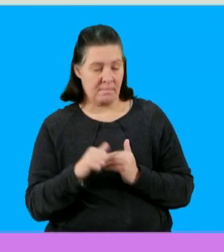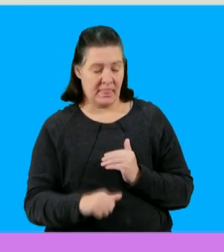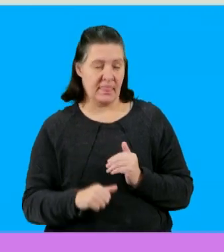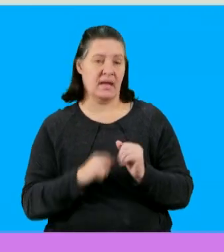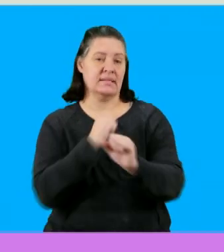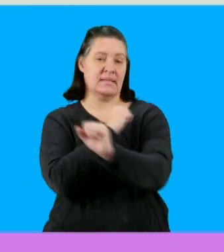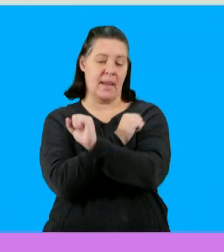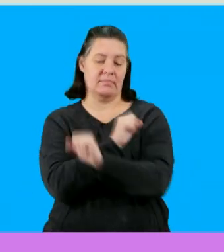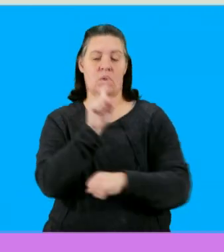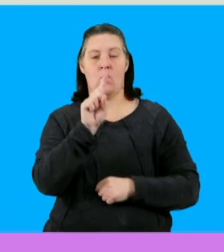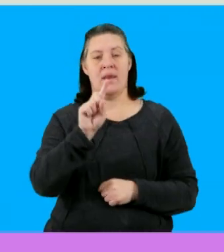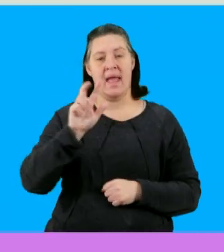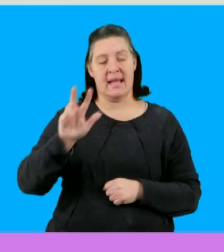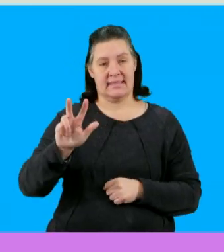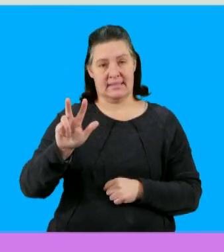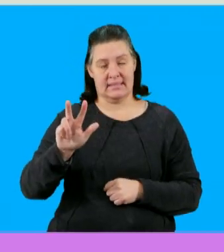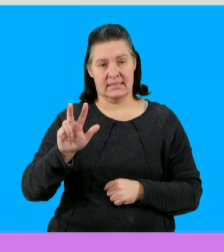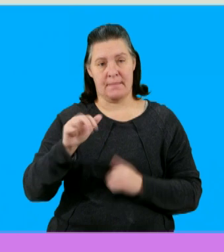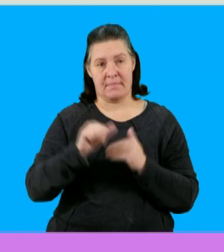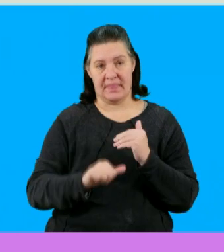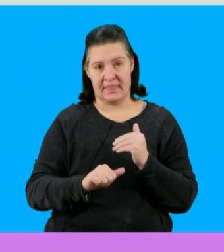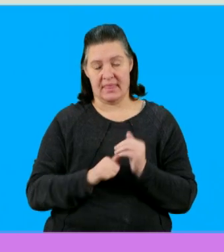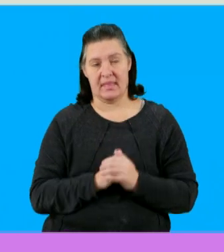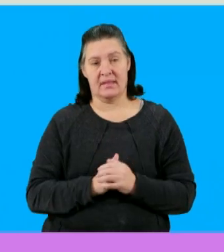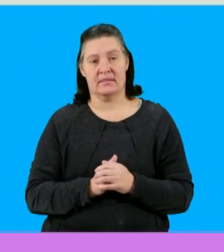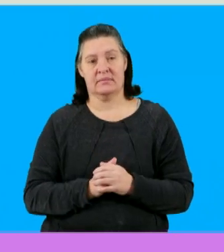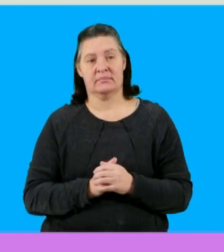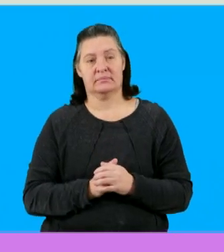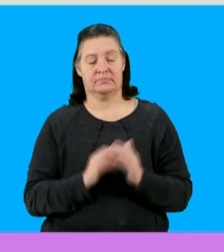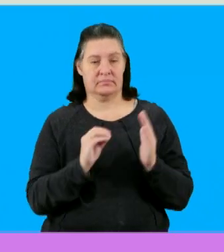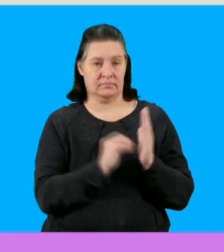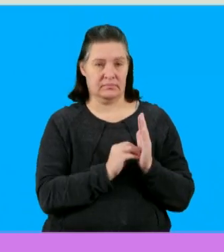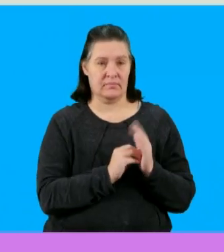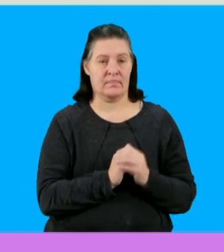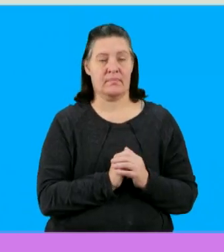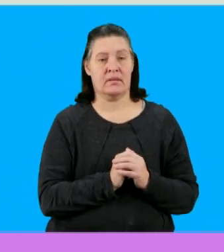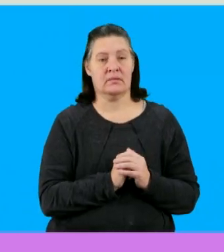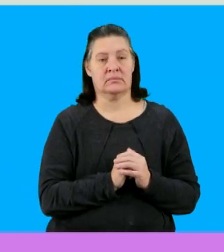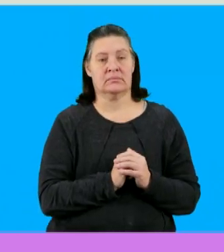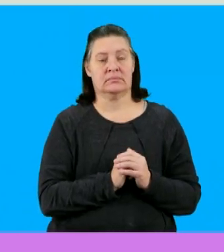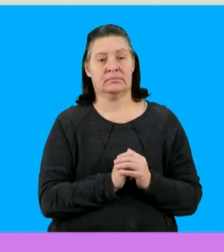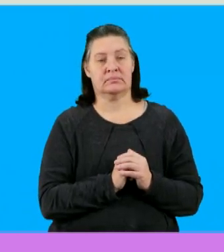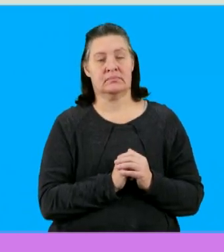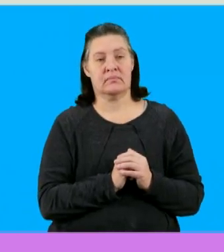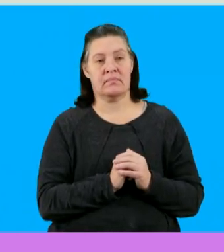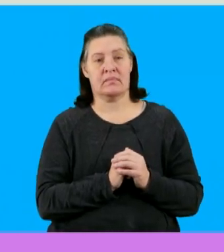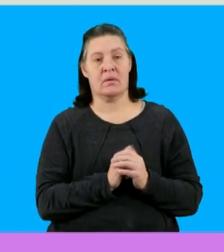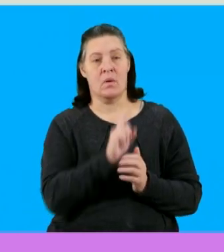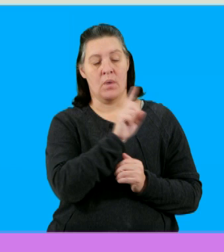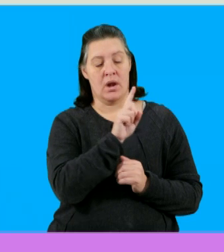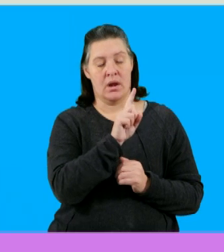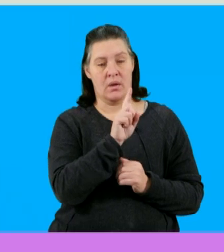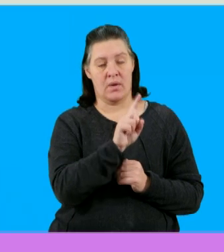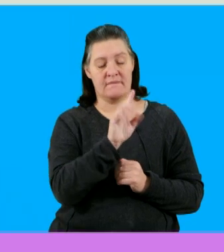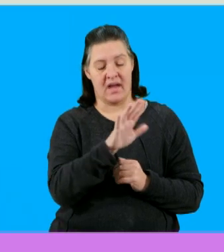per month multiplied by 18 months. So let's key that in. 115 multiplied by 18 months. So that